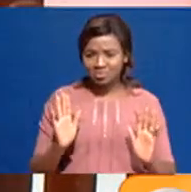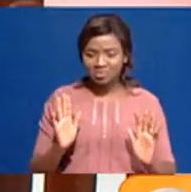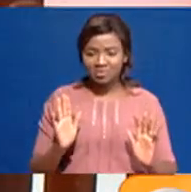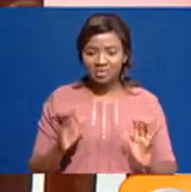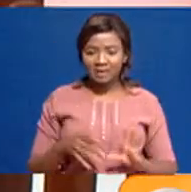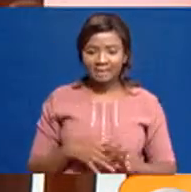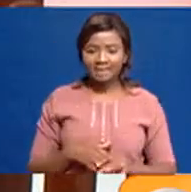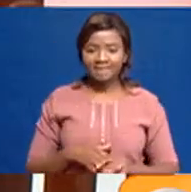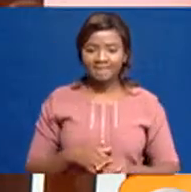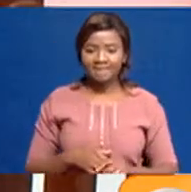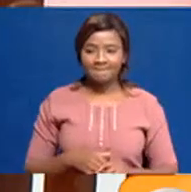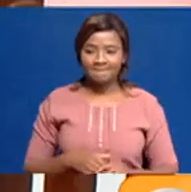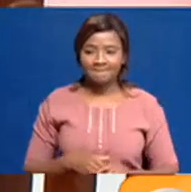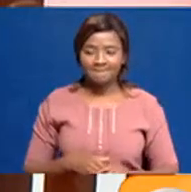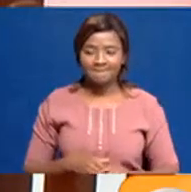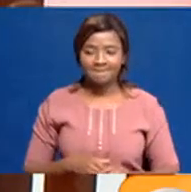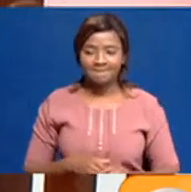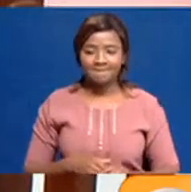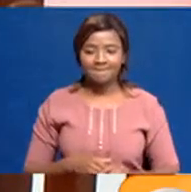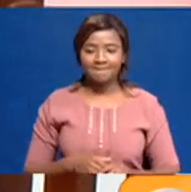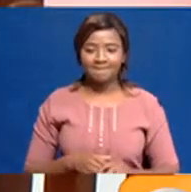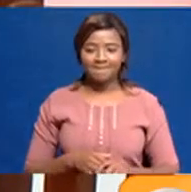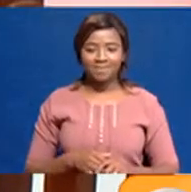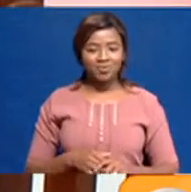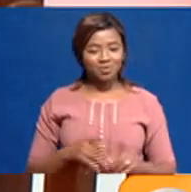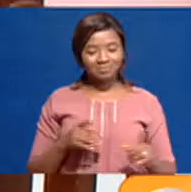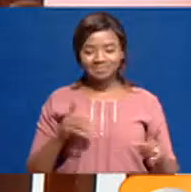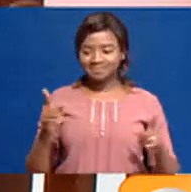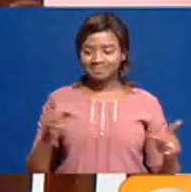tally? So you can't compare.